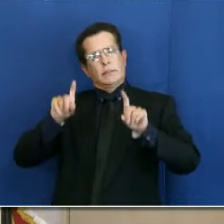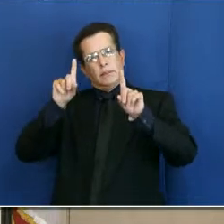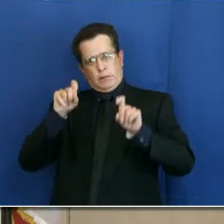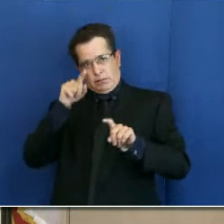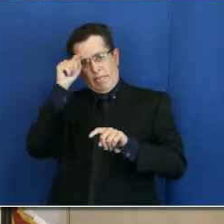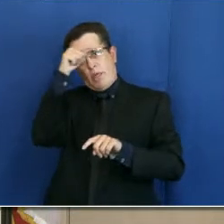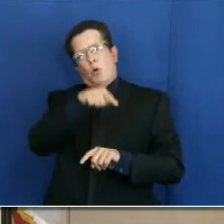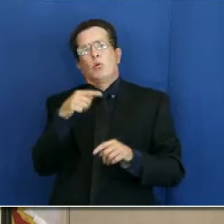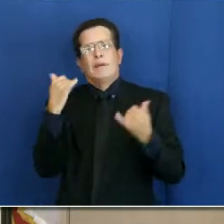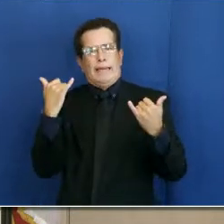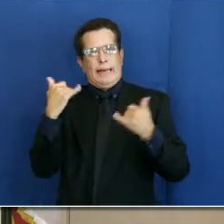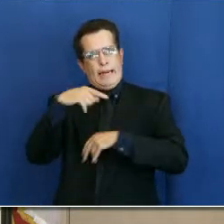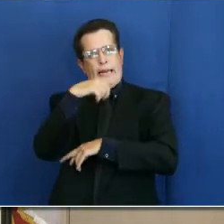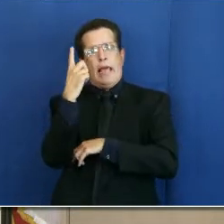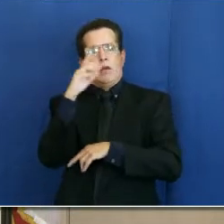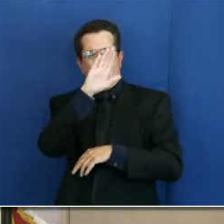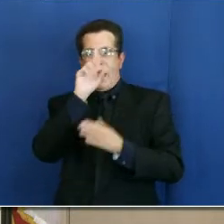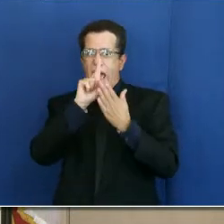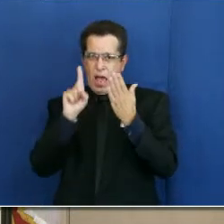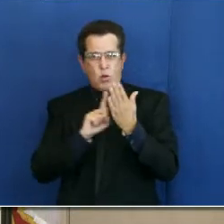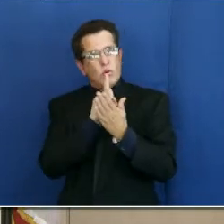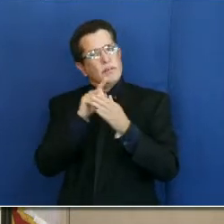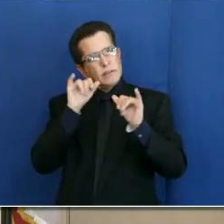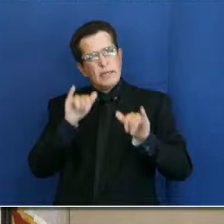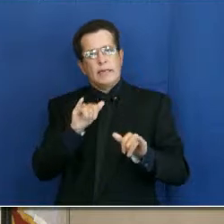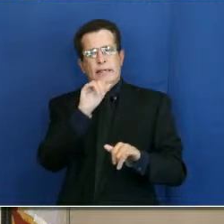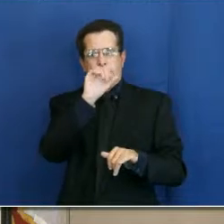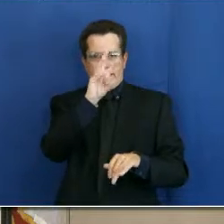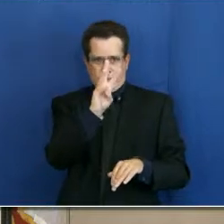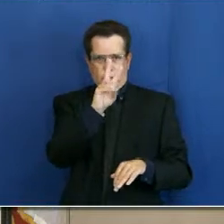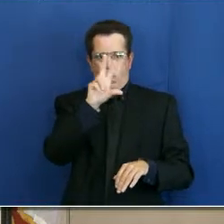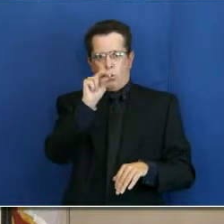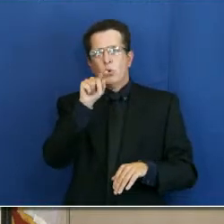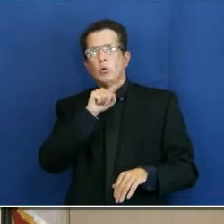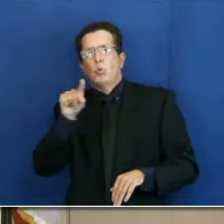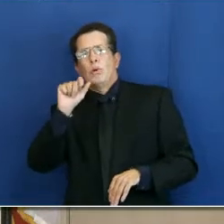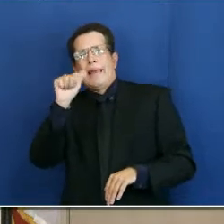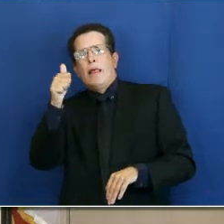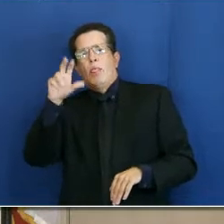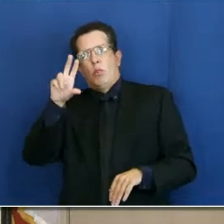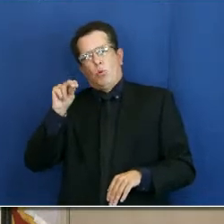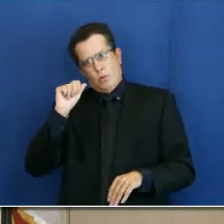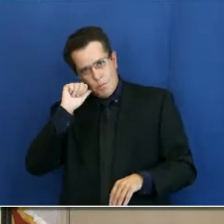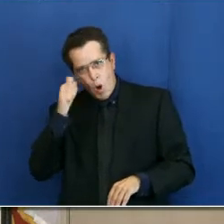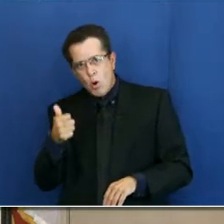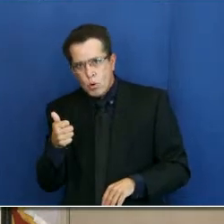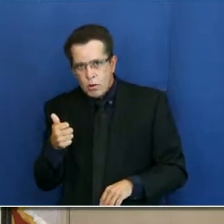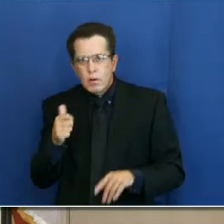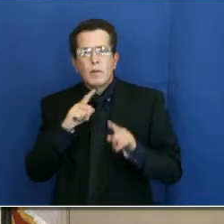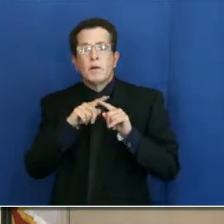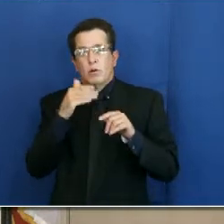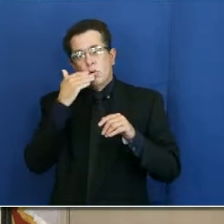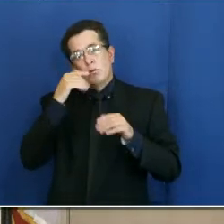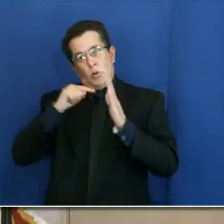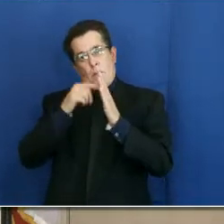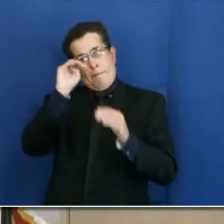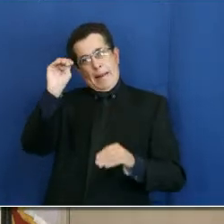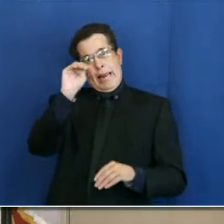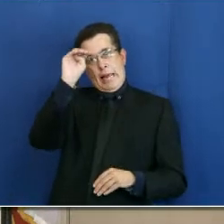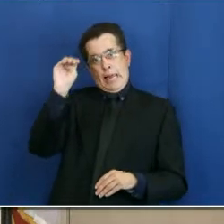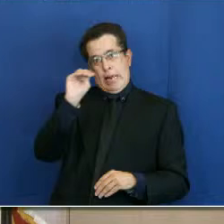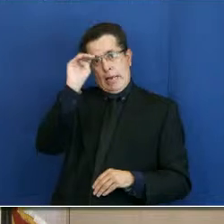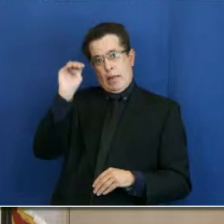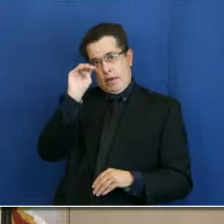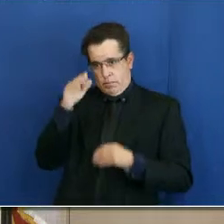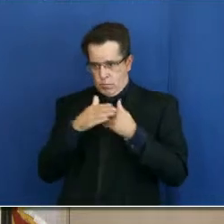The hours of operation are going to continue from 6:30 to 10:30 through tomorrow, but the really good news is starting Monday, we're going to actually